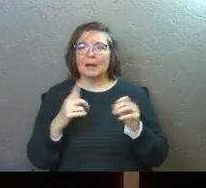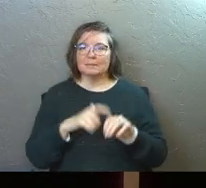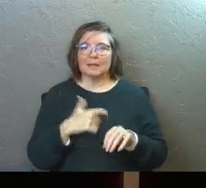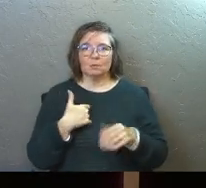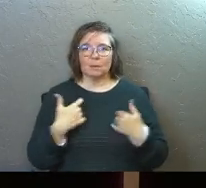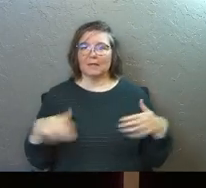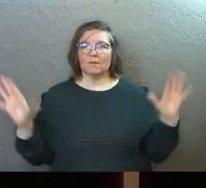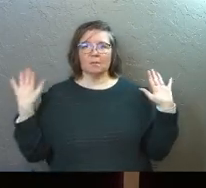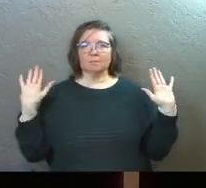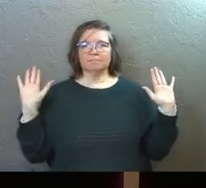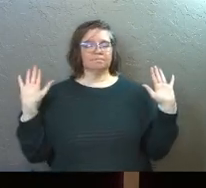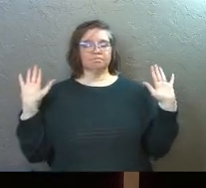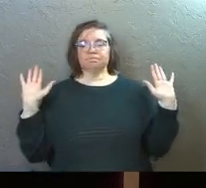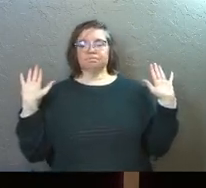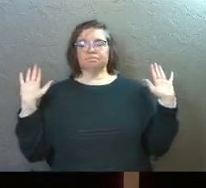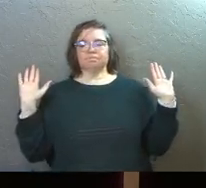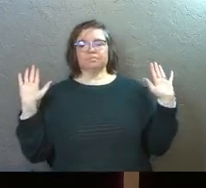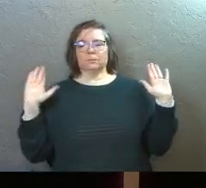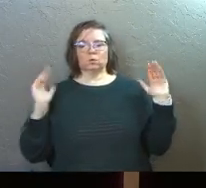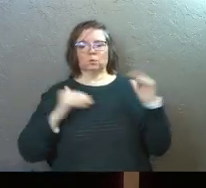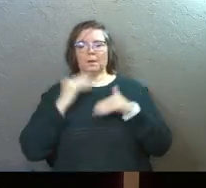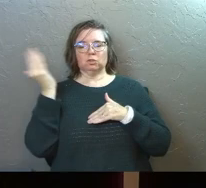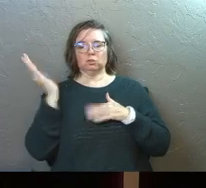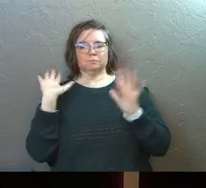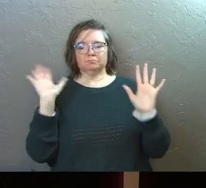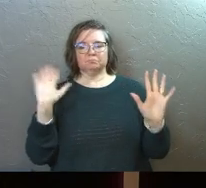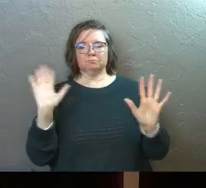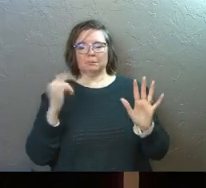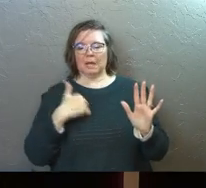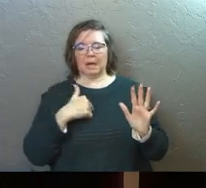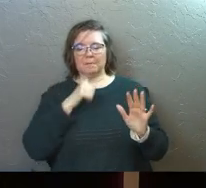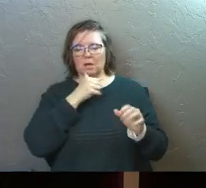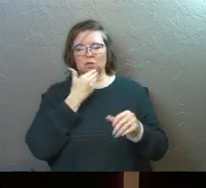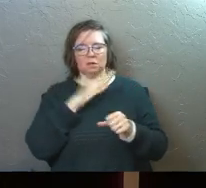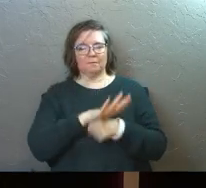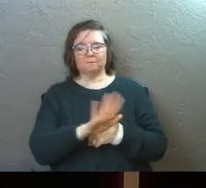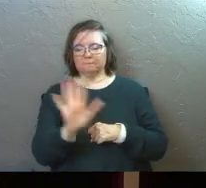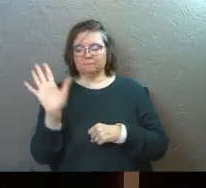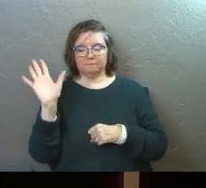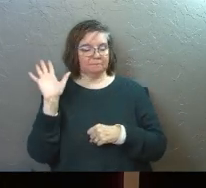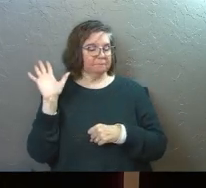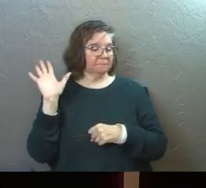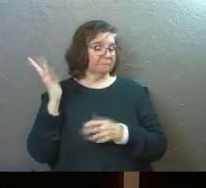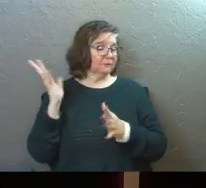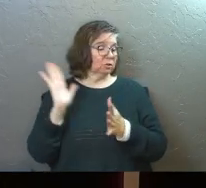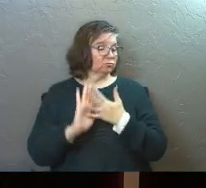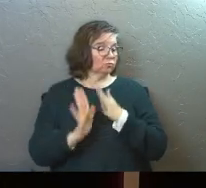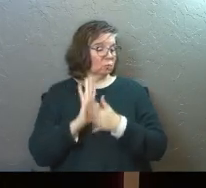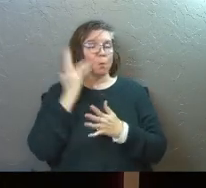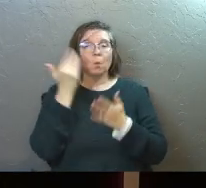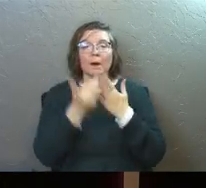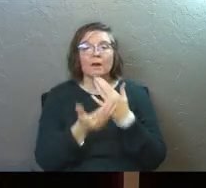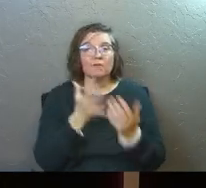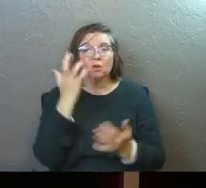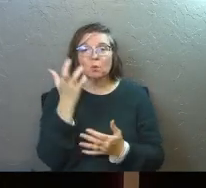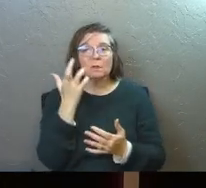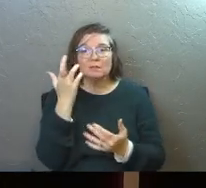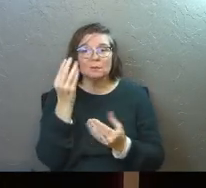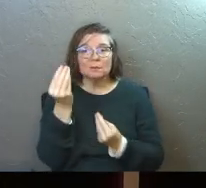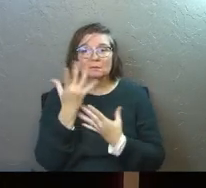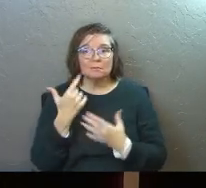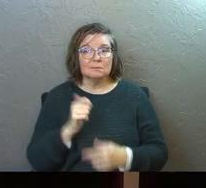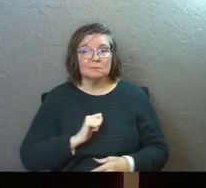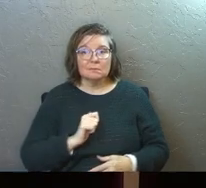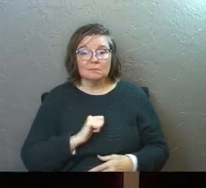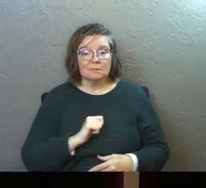do we not? And do we decide that's too much? I'm not good enough. Maybe I've done enough. Whatever reason we want to bring